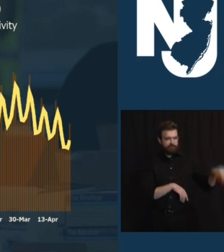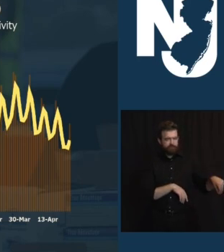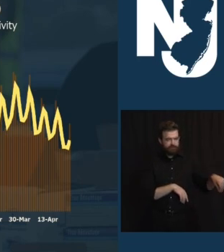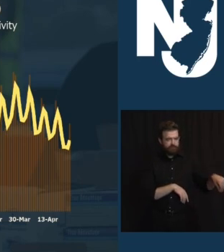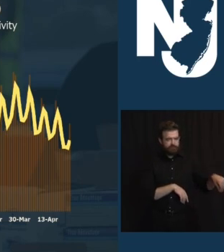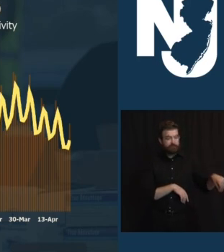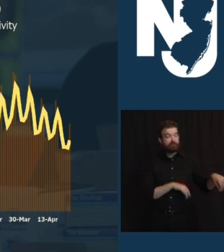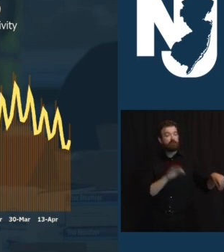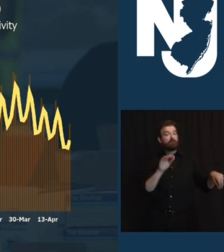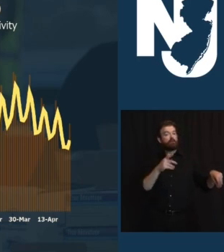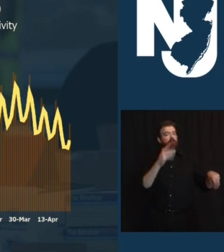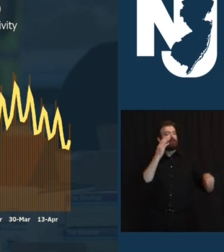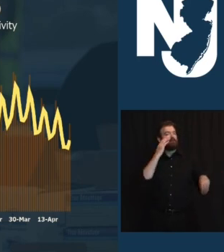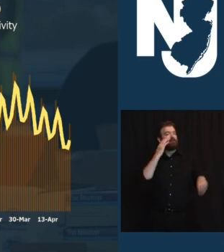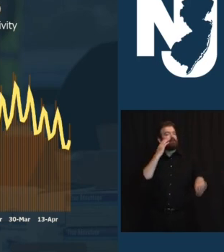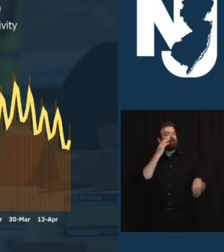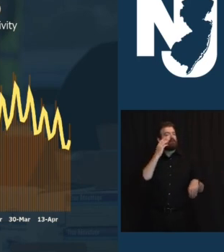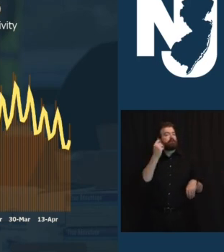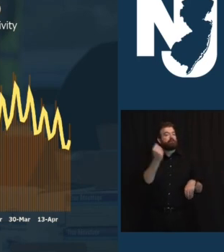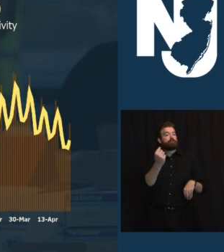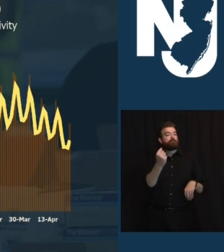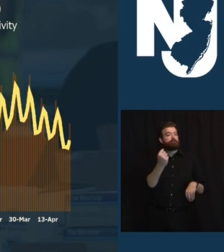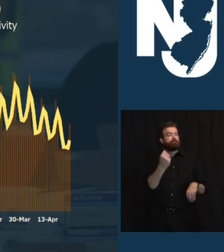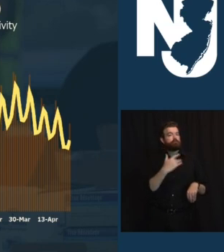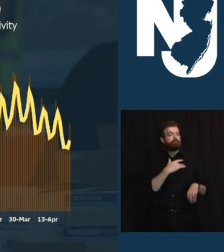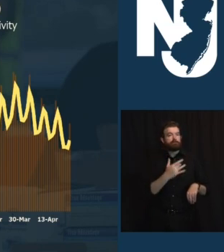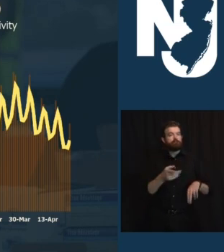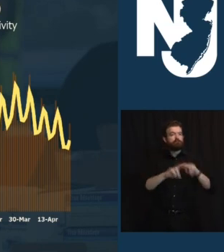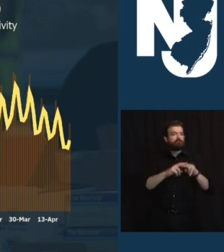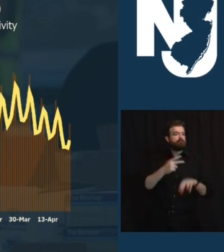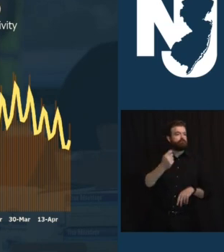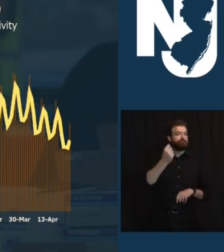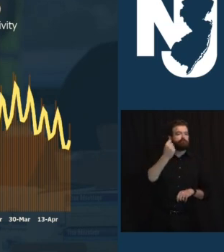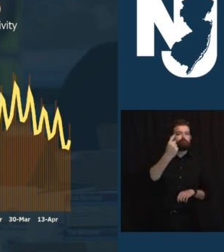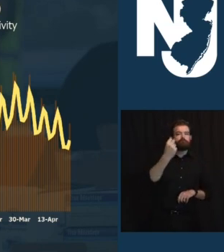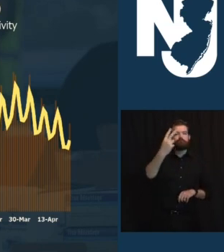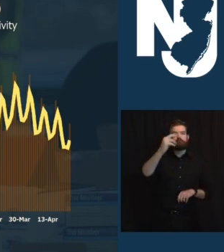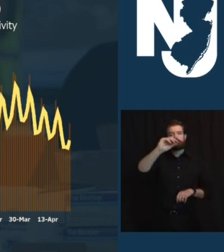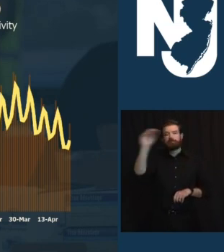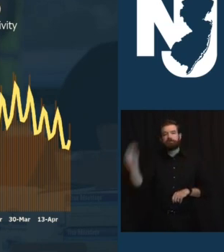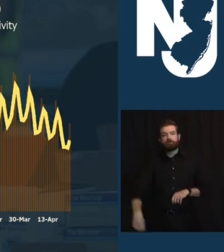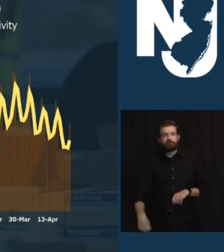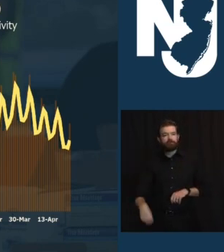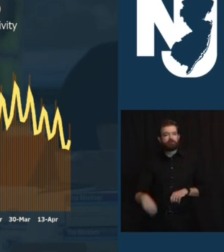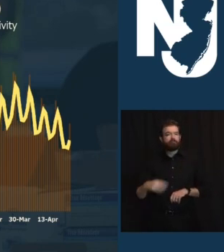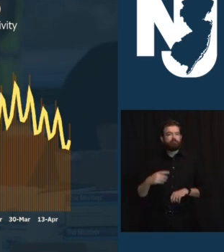every Saturday, Sunday, and holiday for months, and you can see that sawtooth